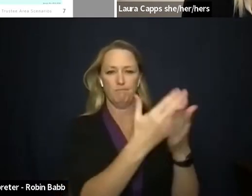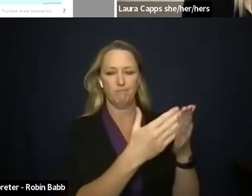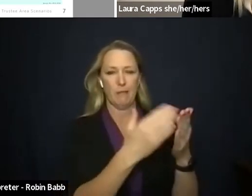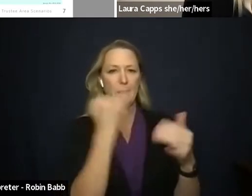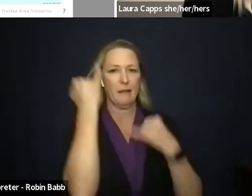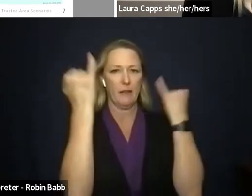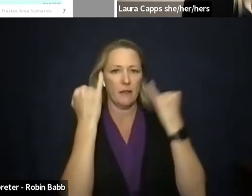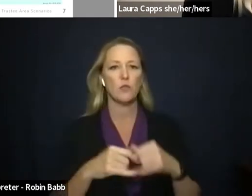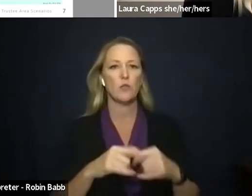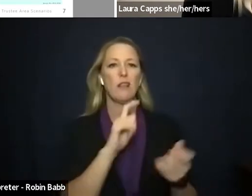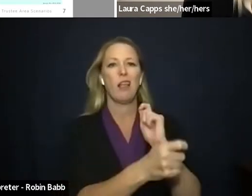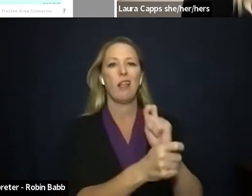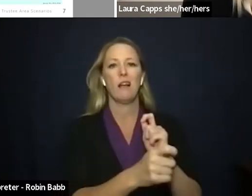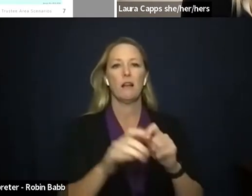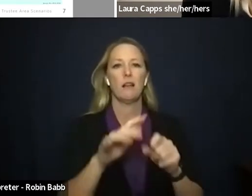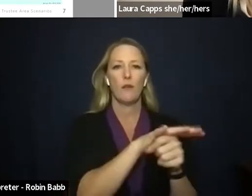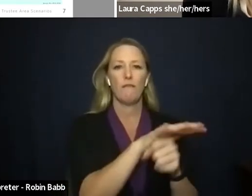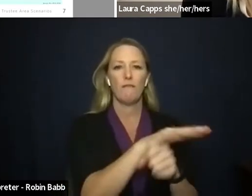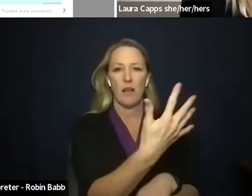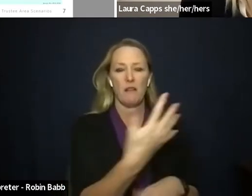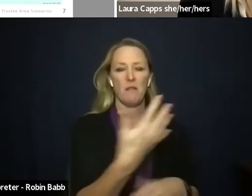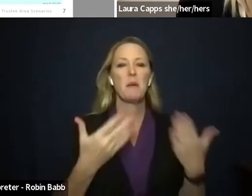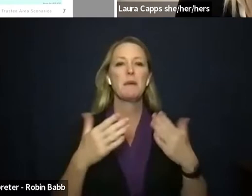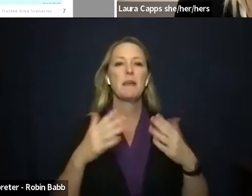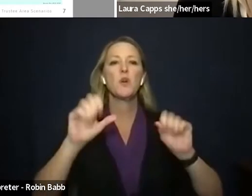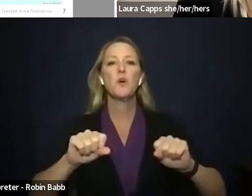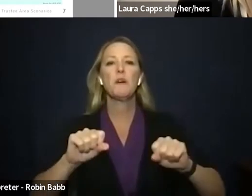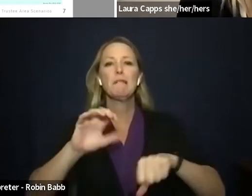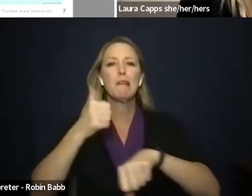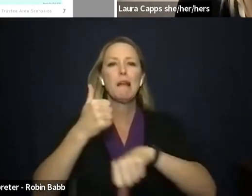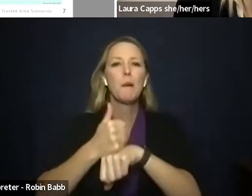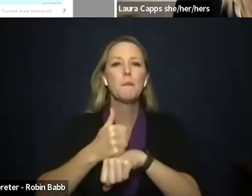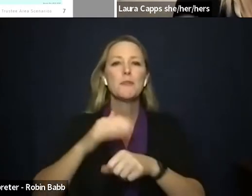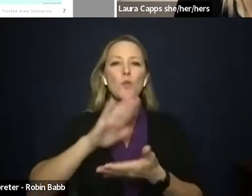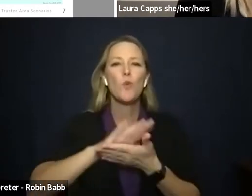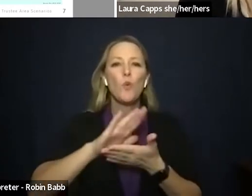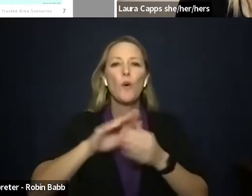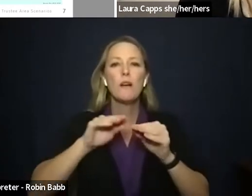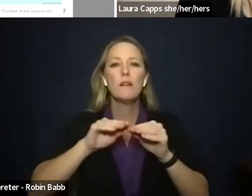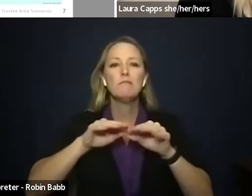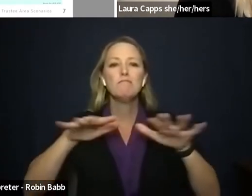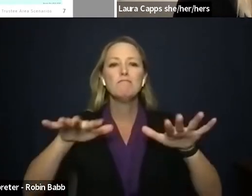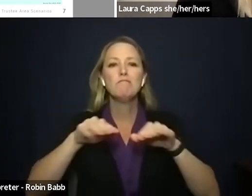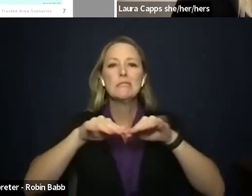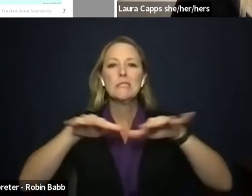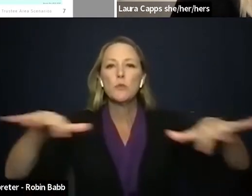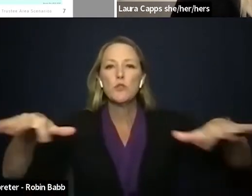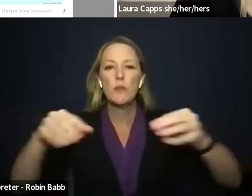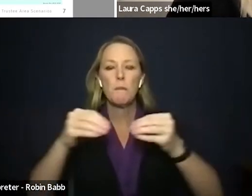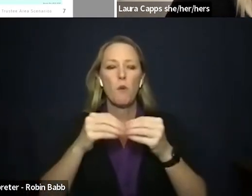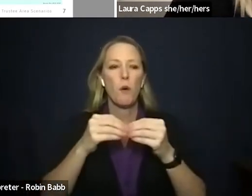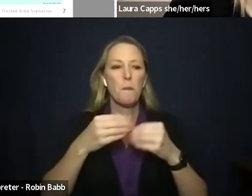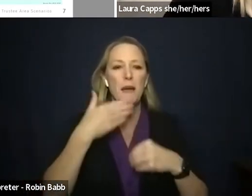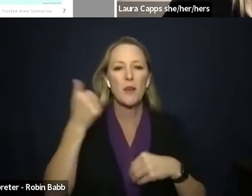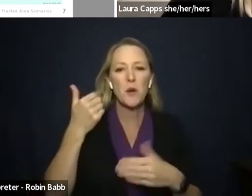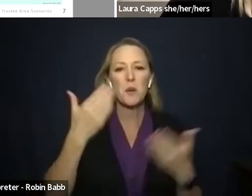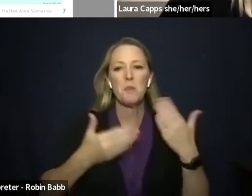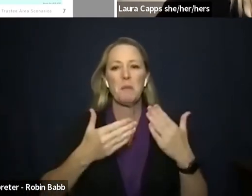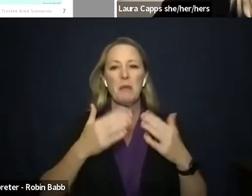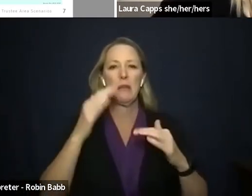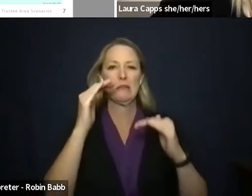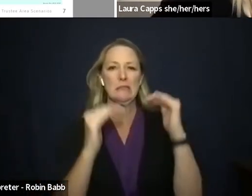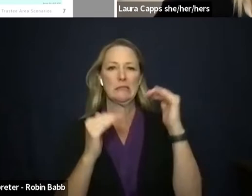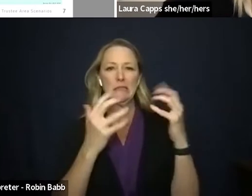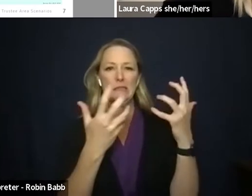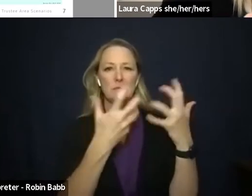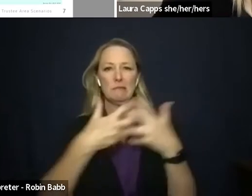enhance the school distribution and also make impacts to uh the variants and the c-vac numbers and that was the